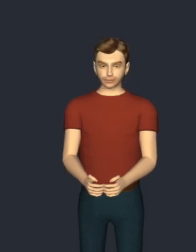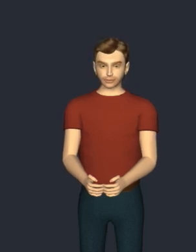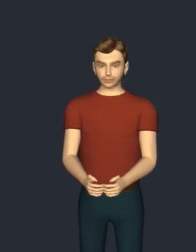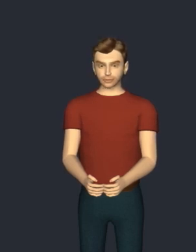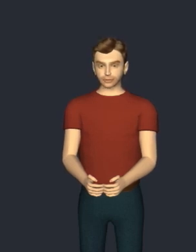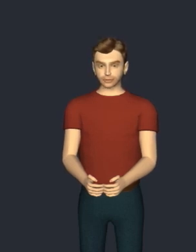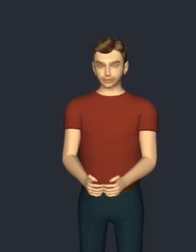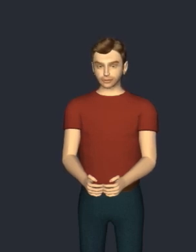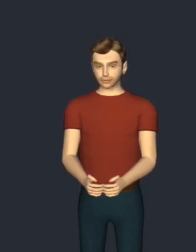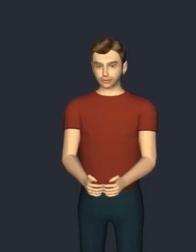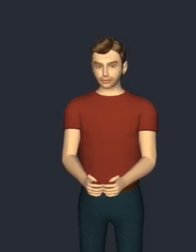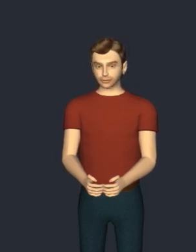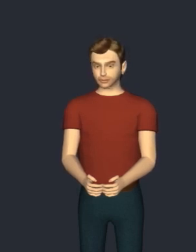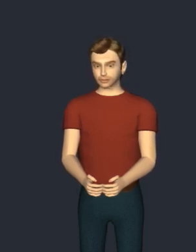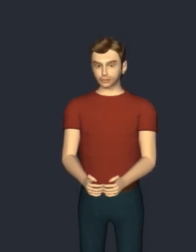this button.